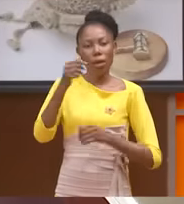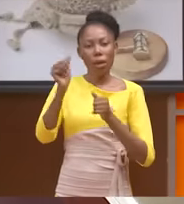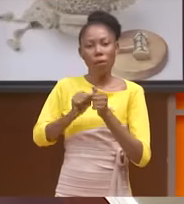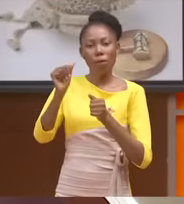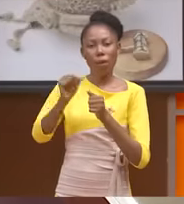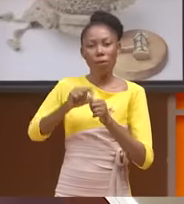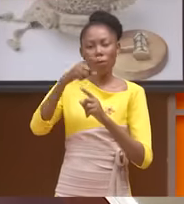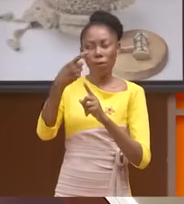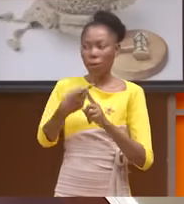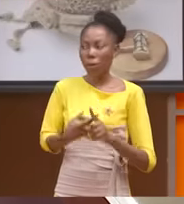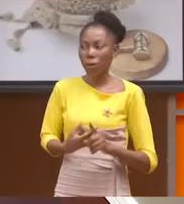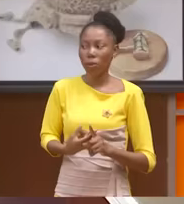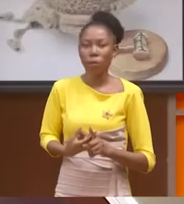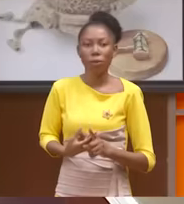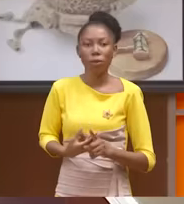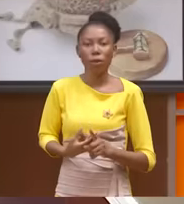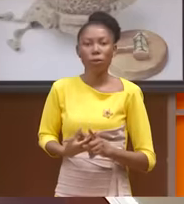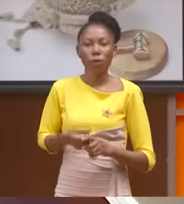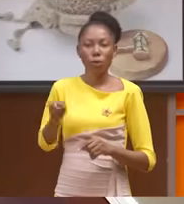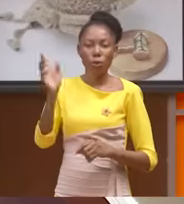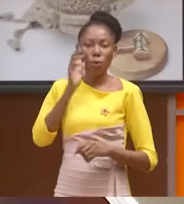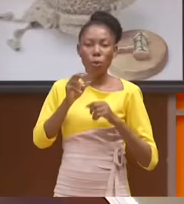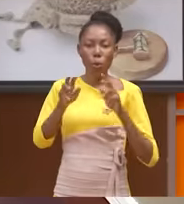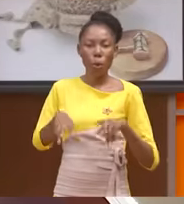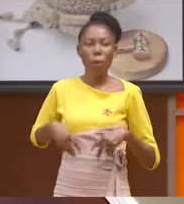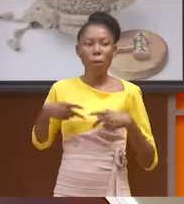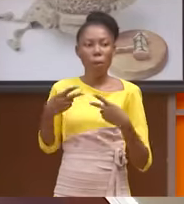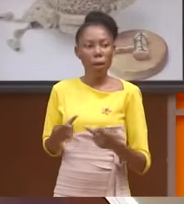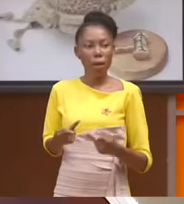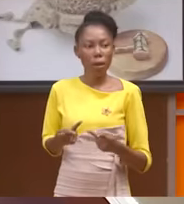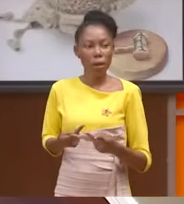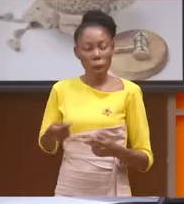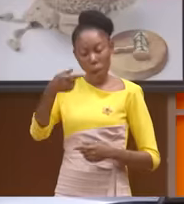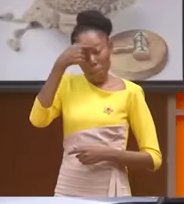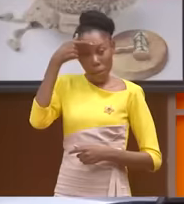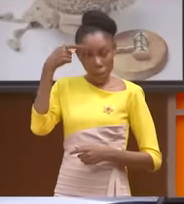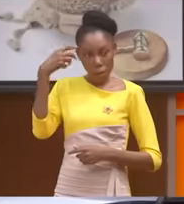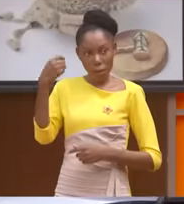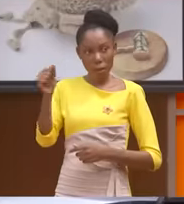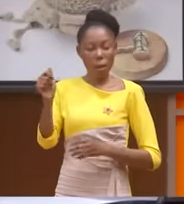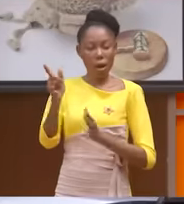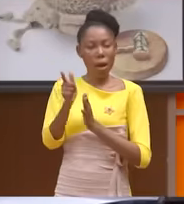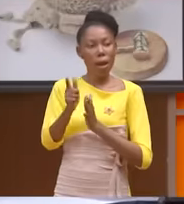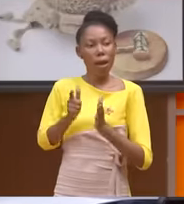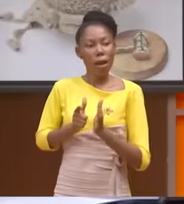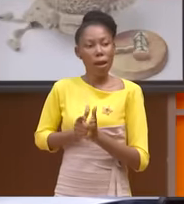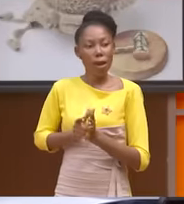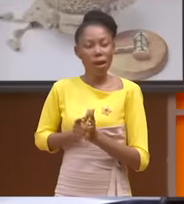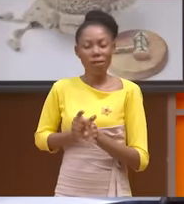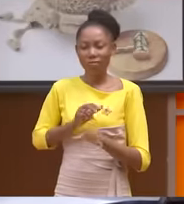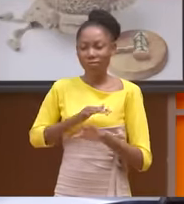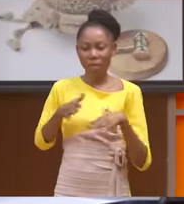basis you provide. The law does not recognize the fact that